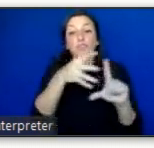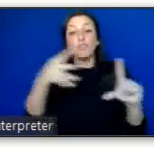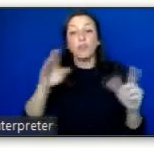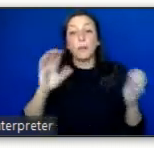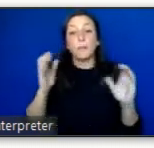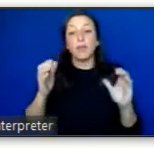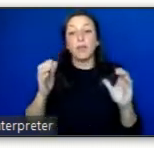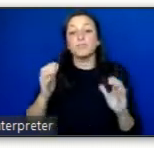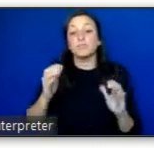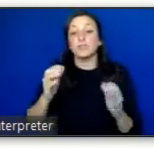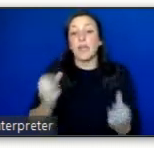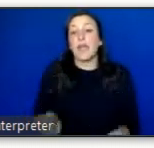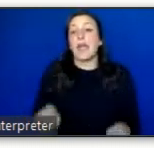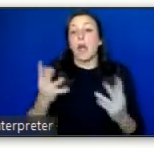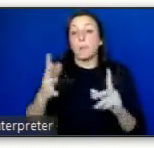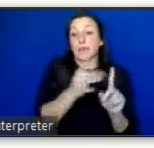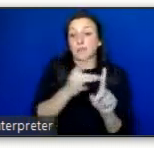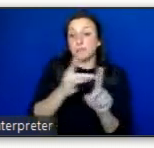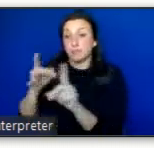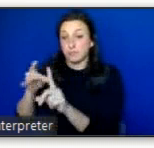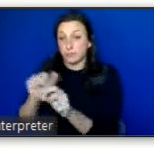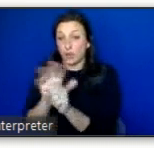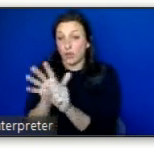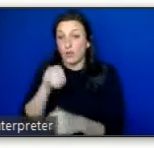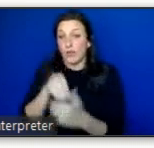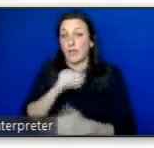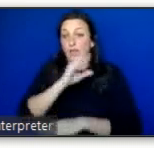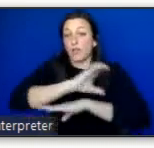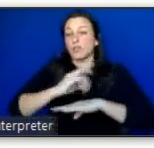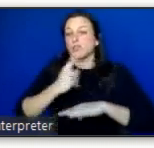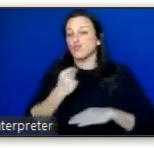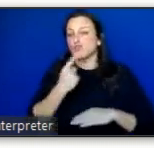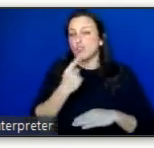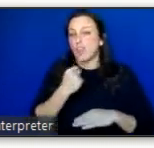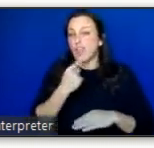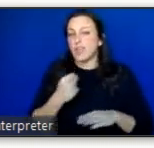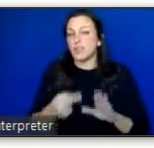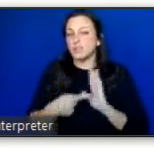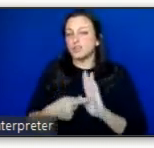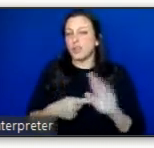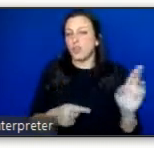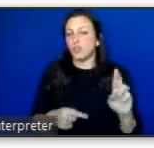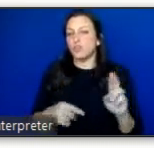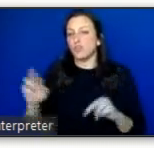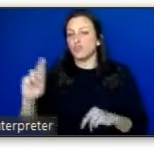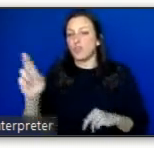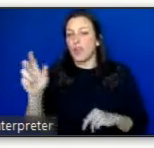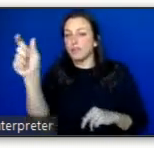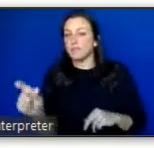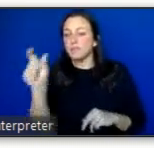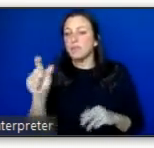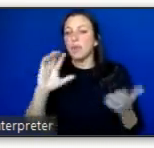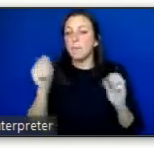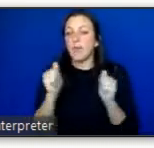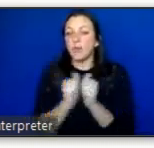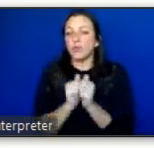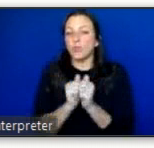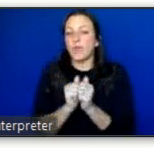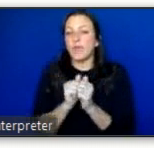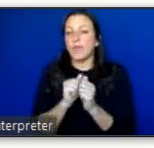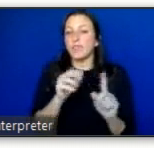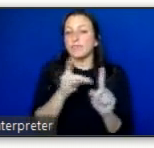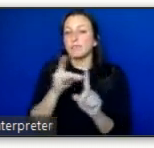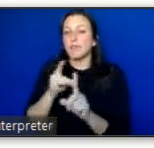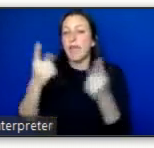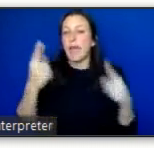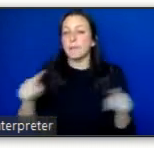case counts in Colorado in red and shown on that right axis to the case counts that are occurring in long-term